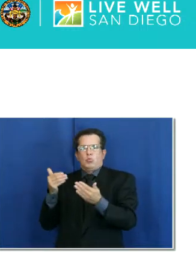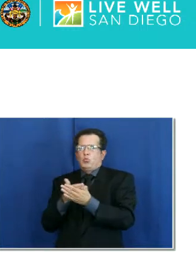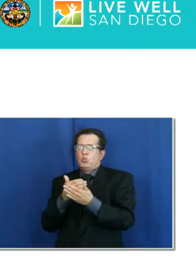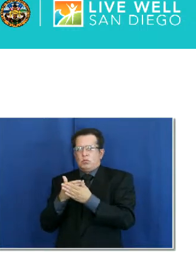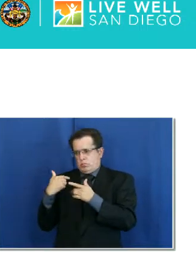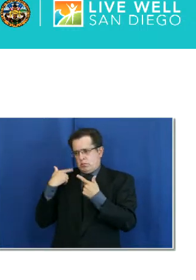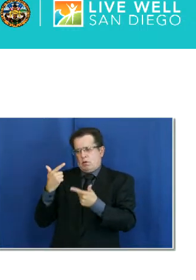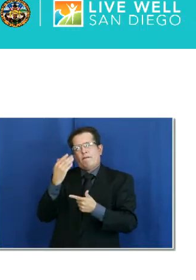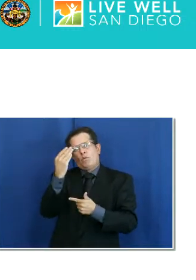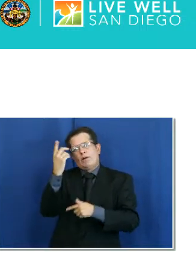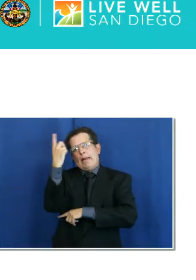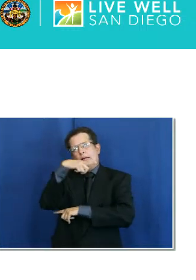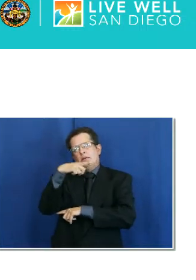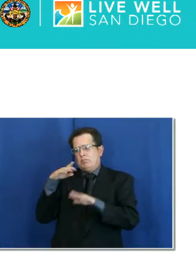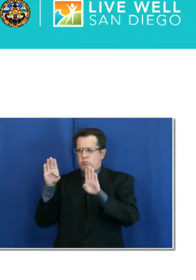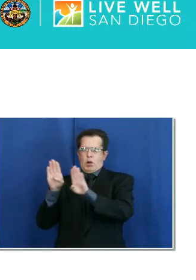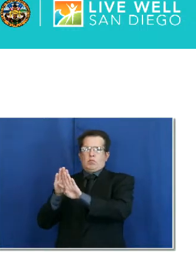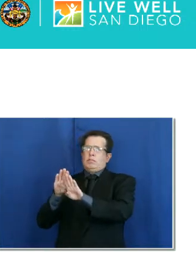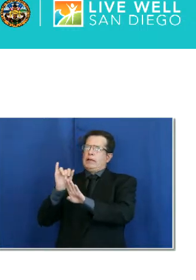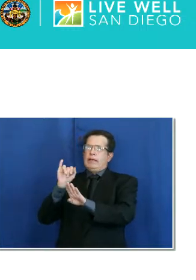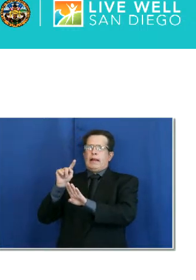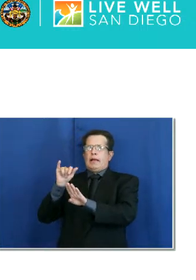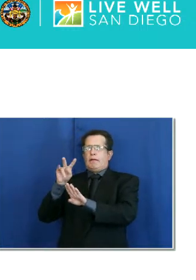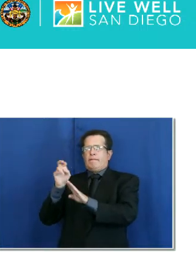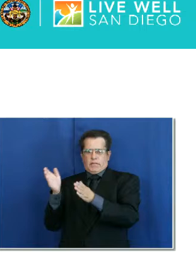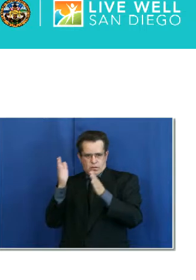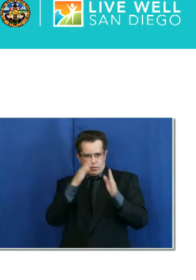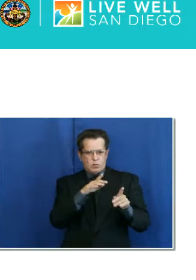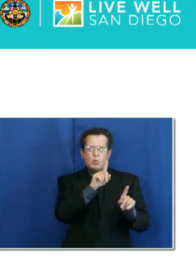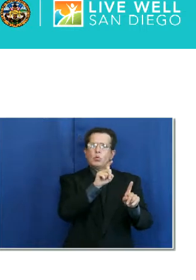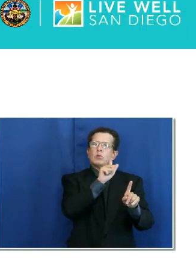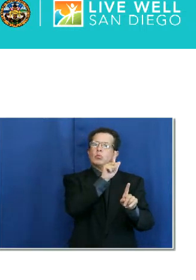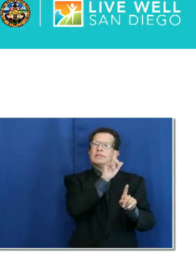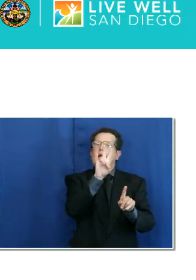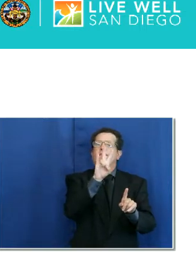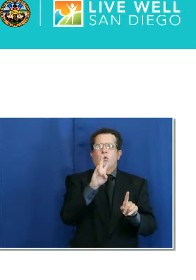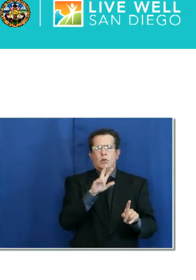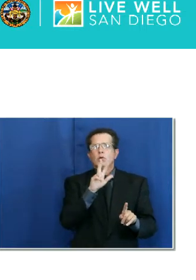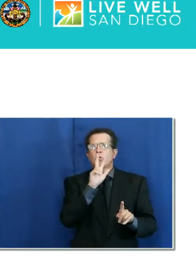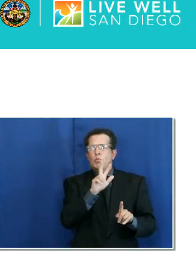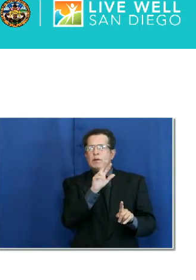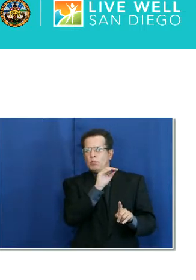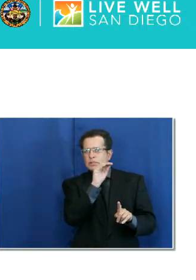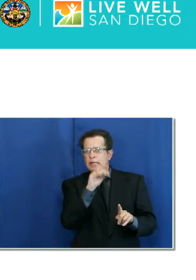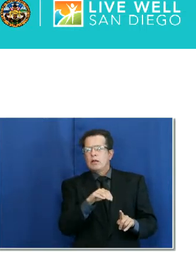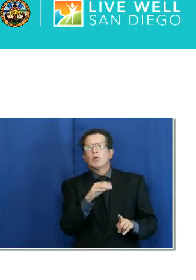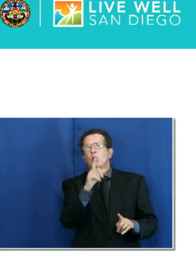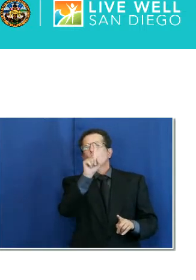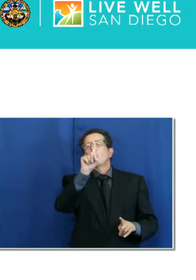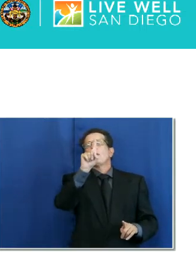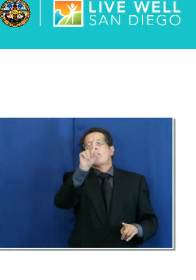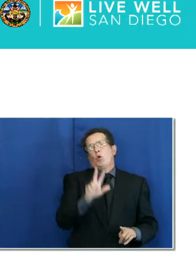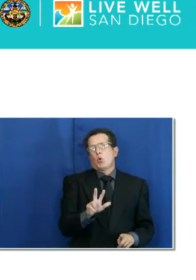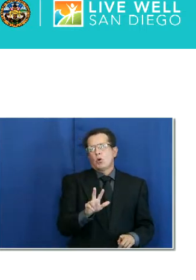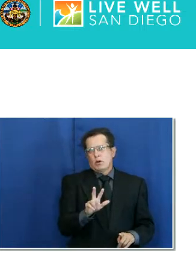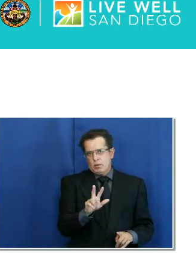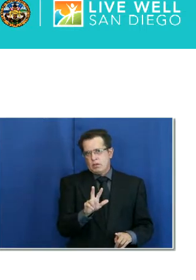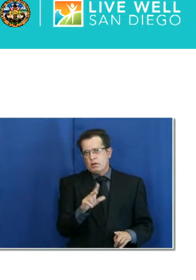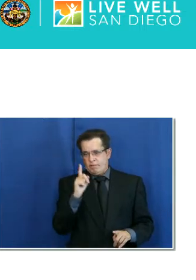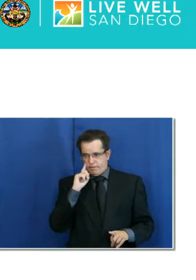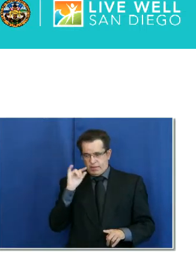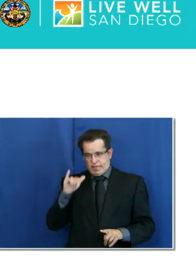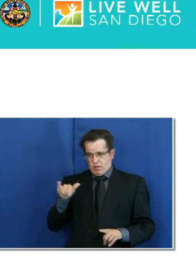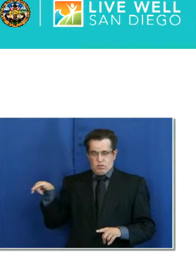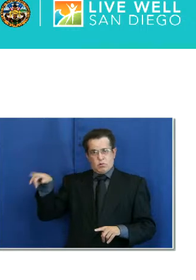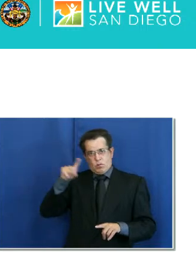past 14 days or longer. This leaves 127 or 33%, and approximately 1/3 of the